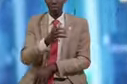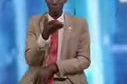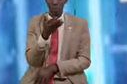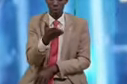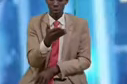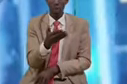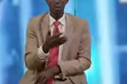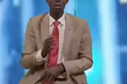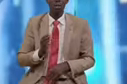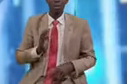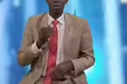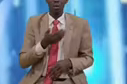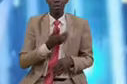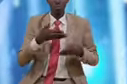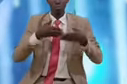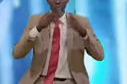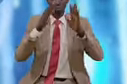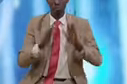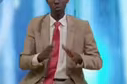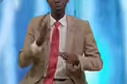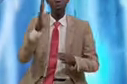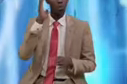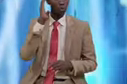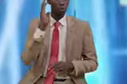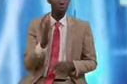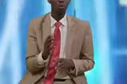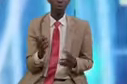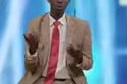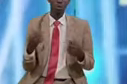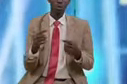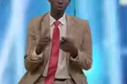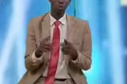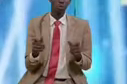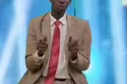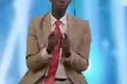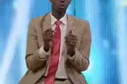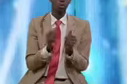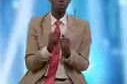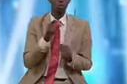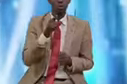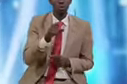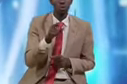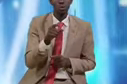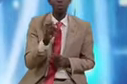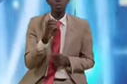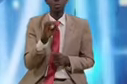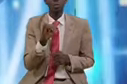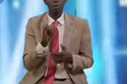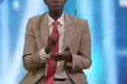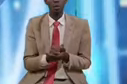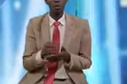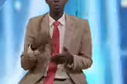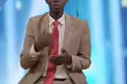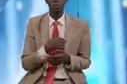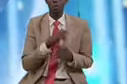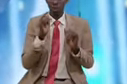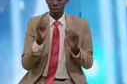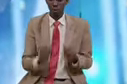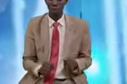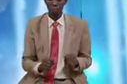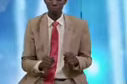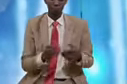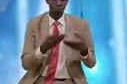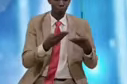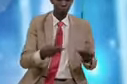it over to a moderating overseer tonight so that we deal with this. And then after